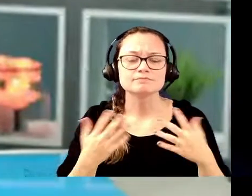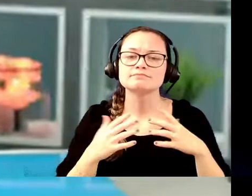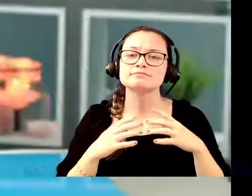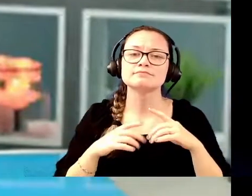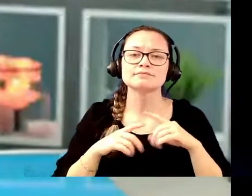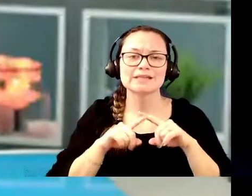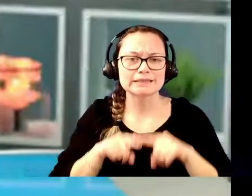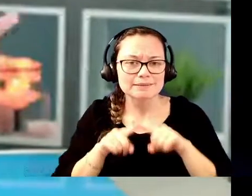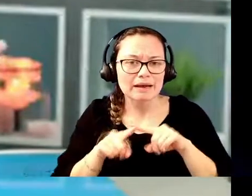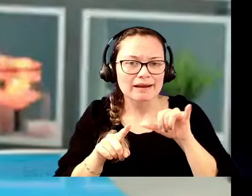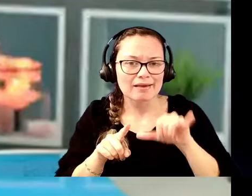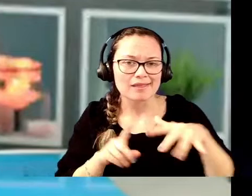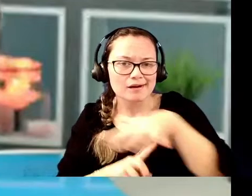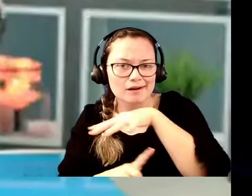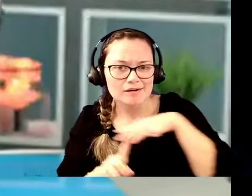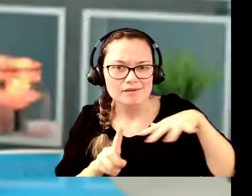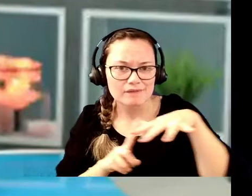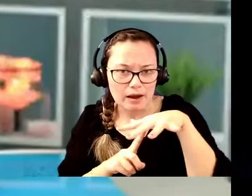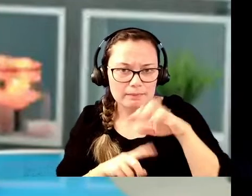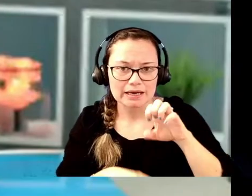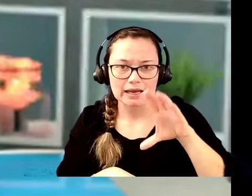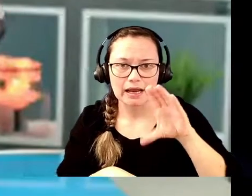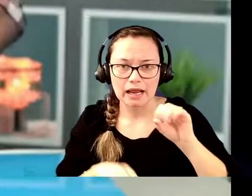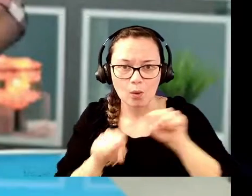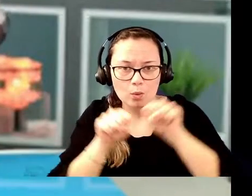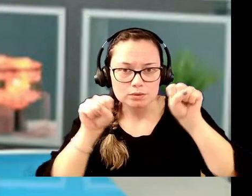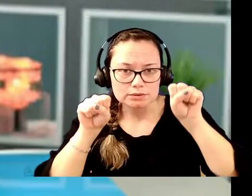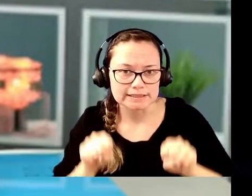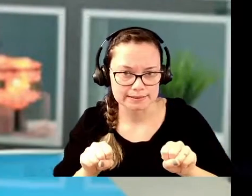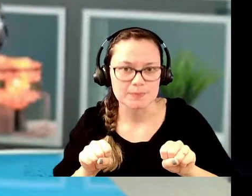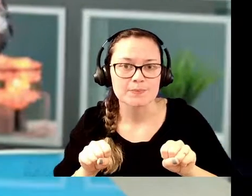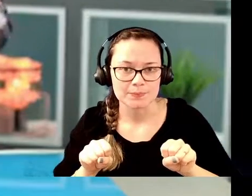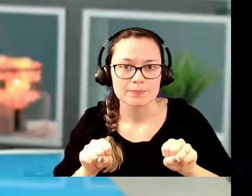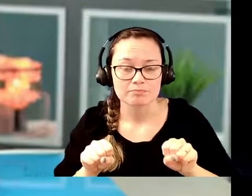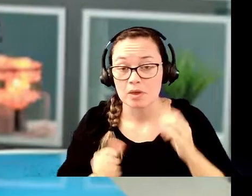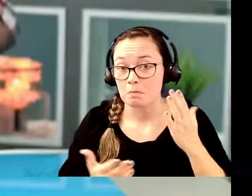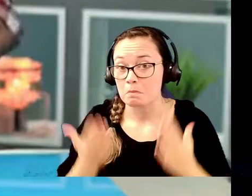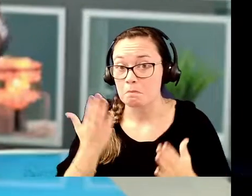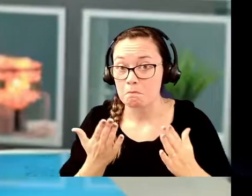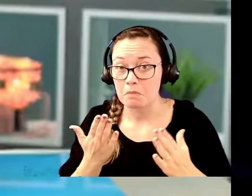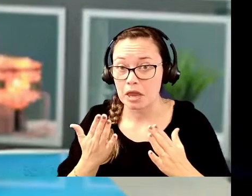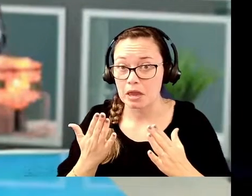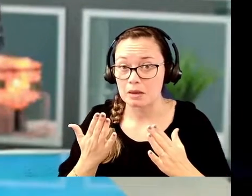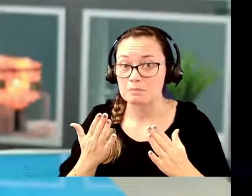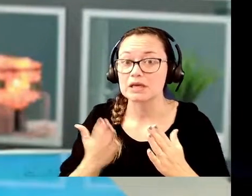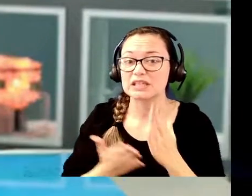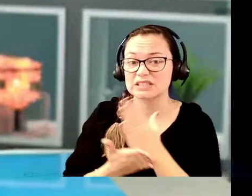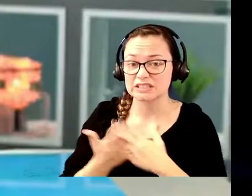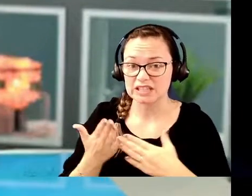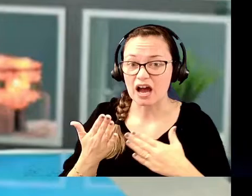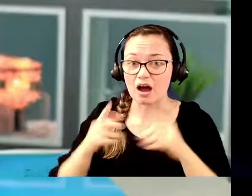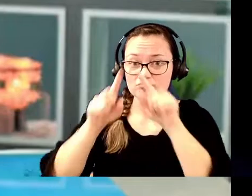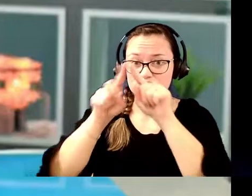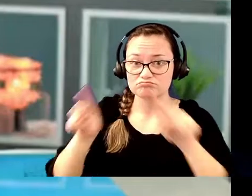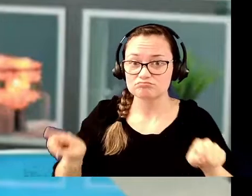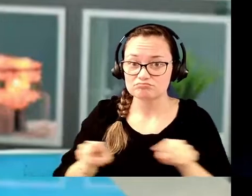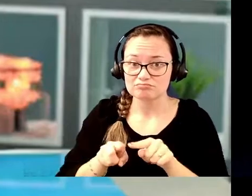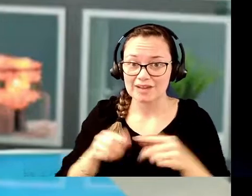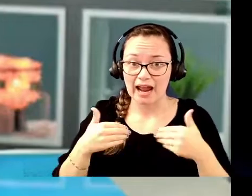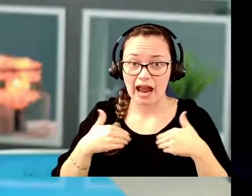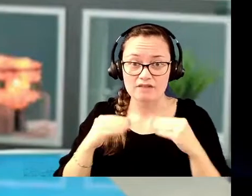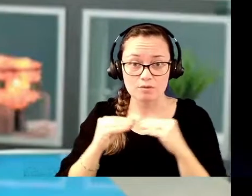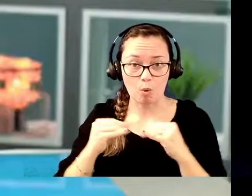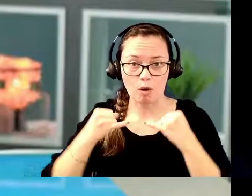the environment, depending on the ecosystem, some may have more levels than others. For example,